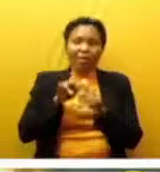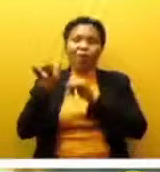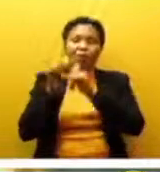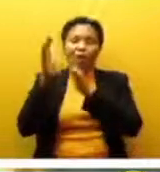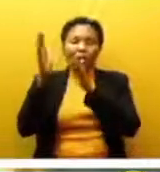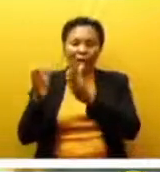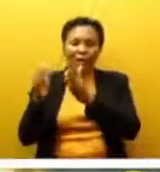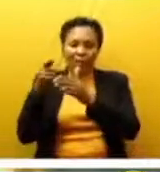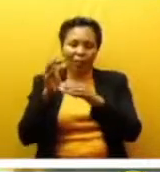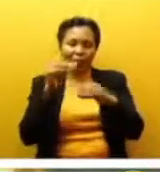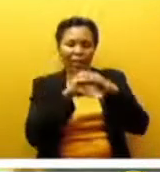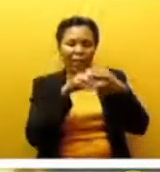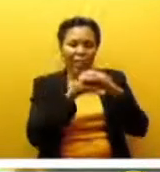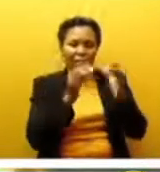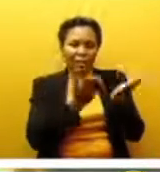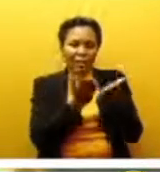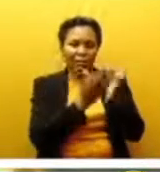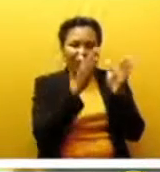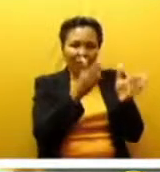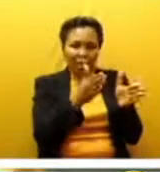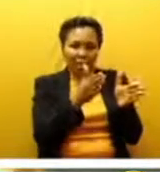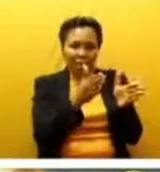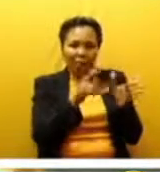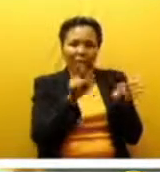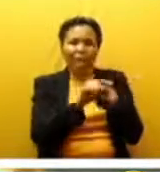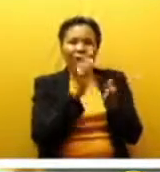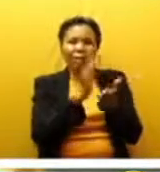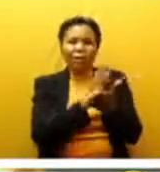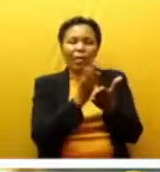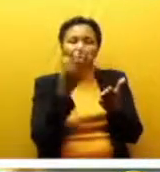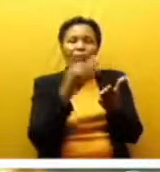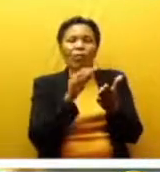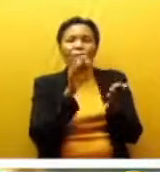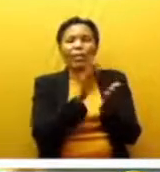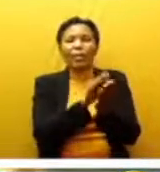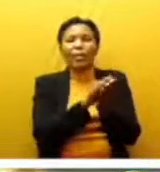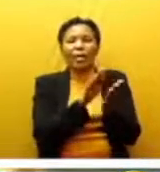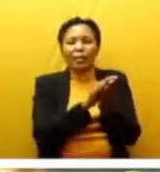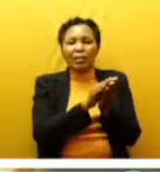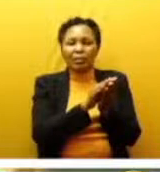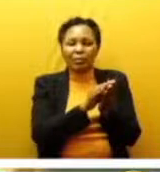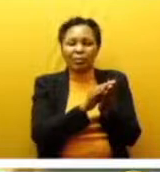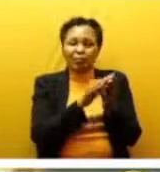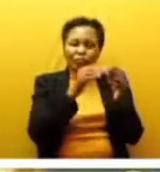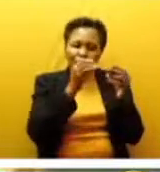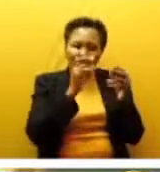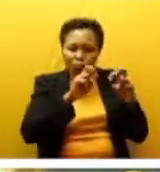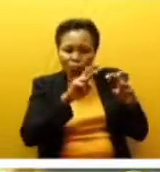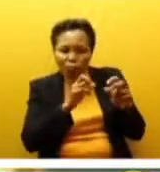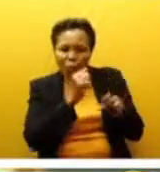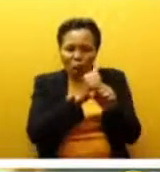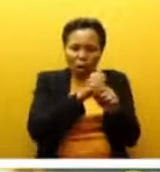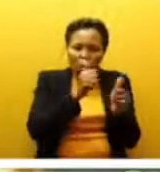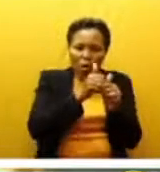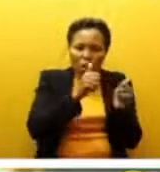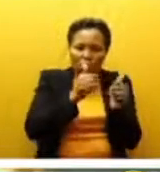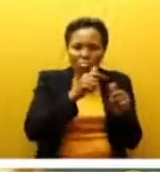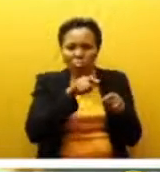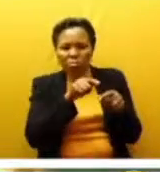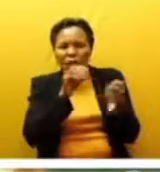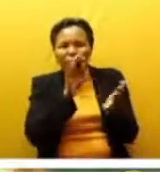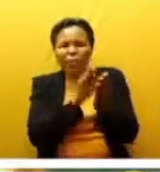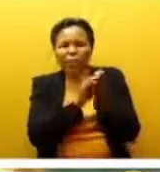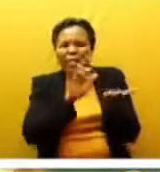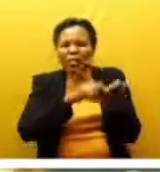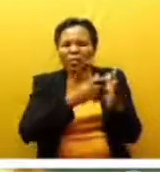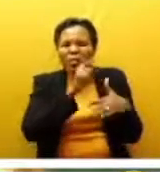accessing the server as part of the maintenance. So what is this maintenance? What does it entail? What